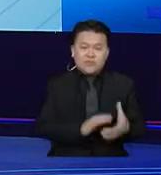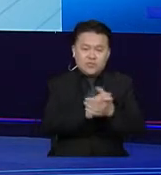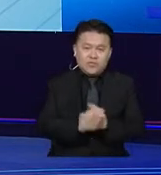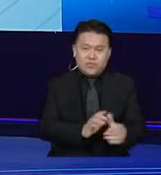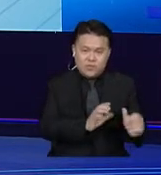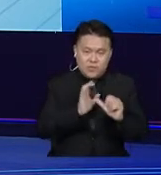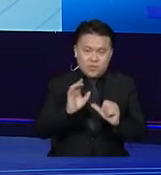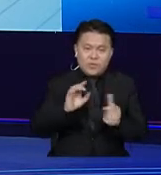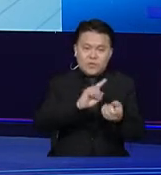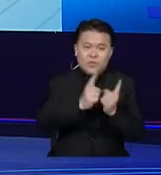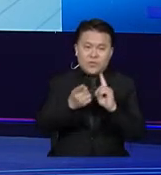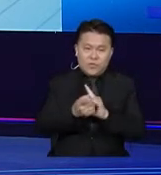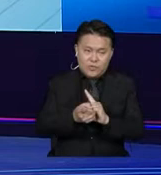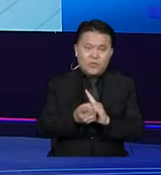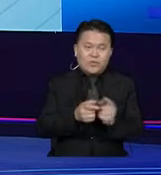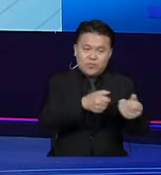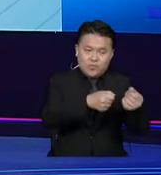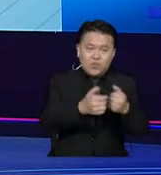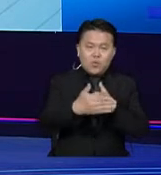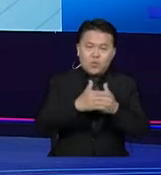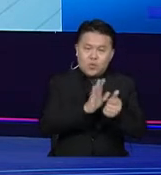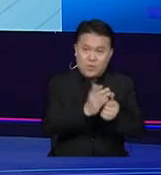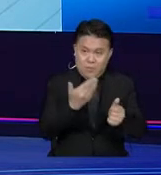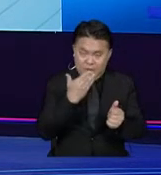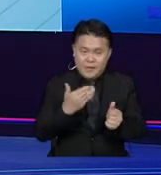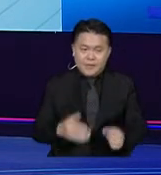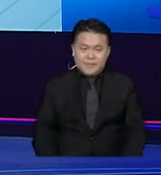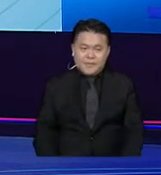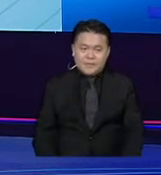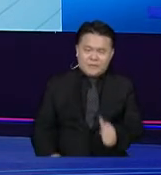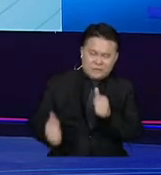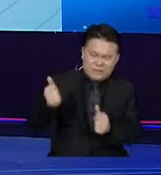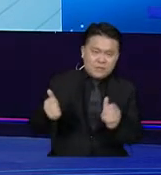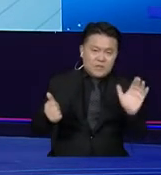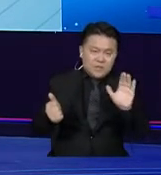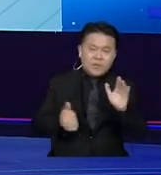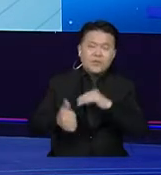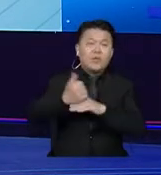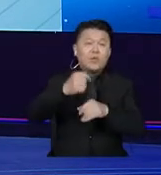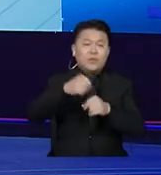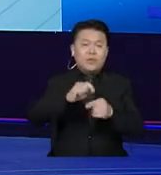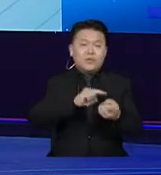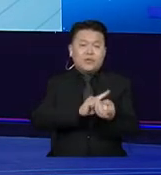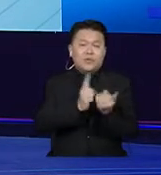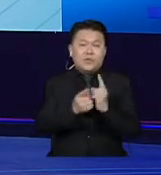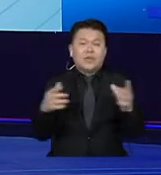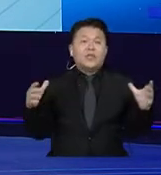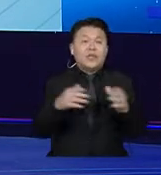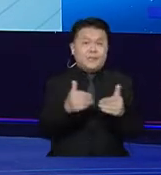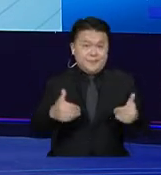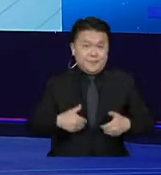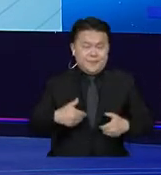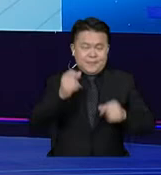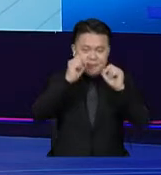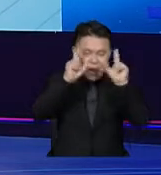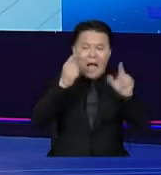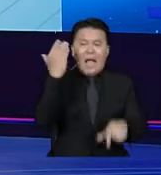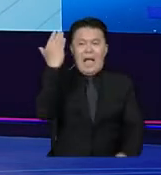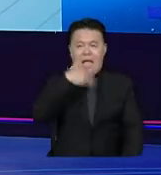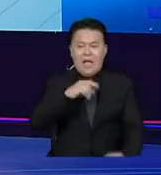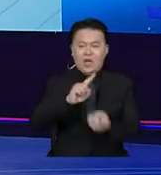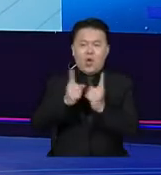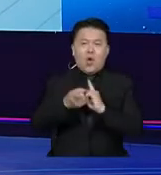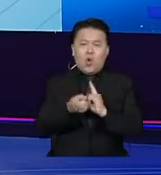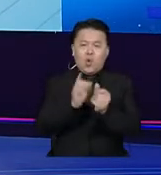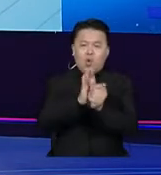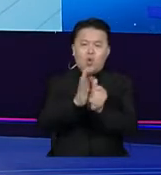occurs when would-be competitors realize they need to cooperate in order to succeed. When everyone's success depends on